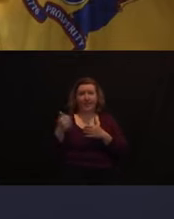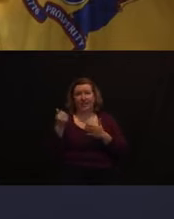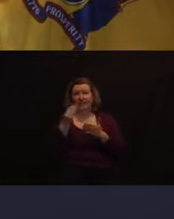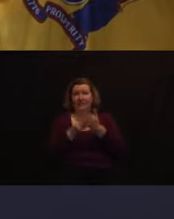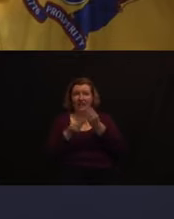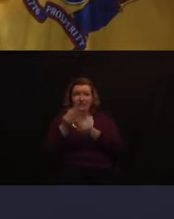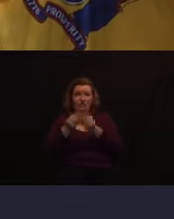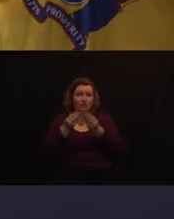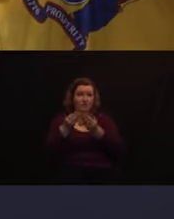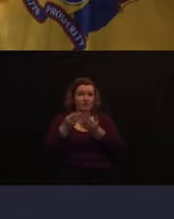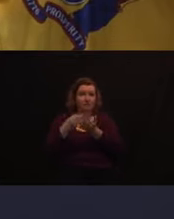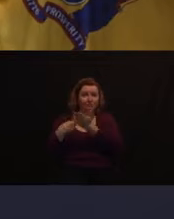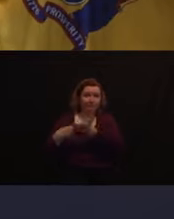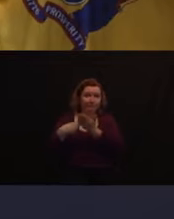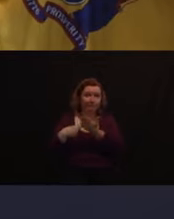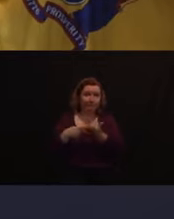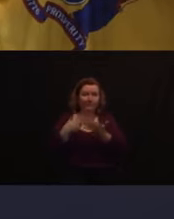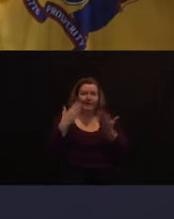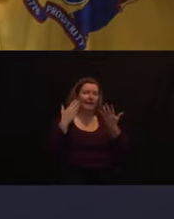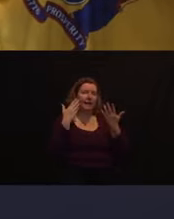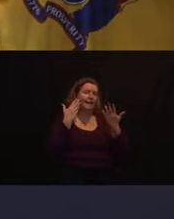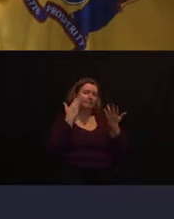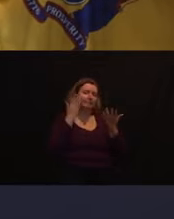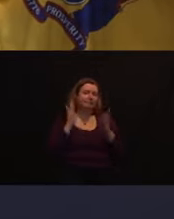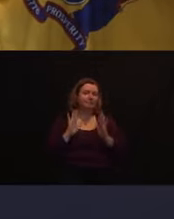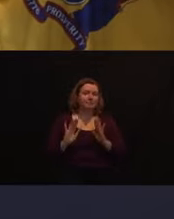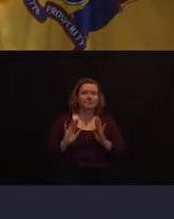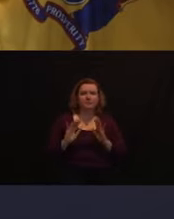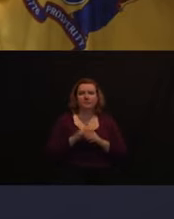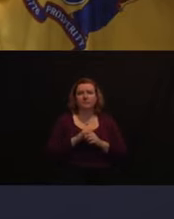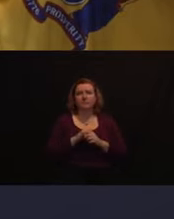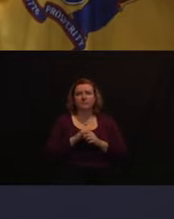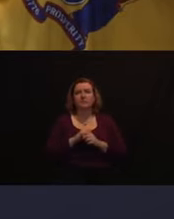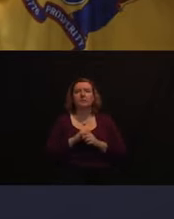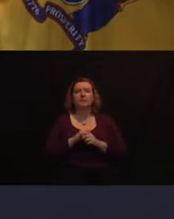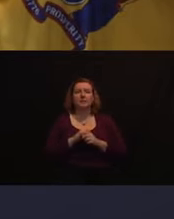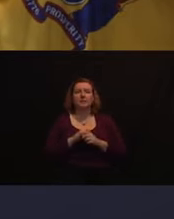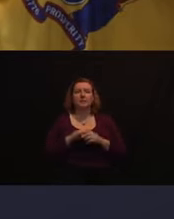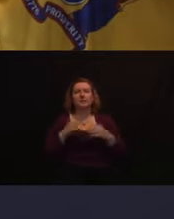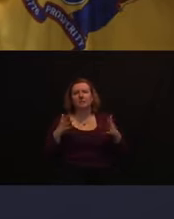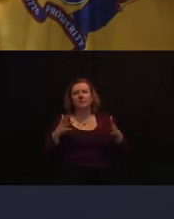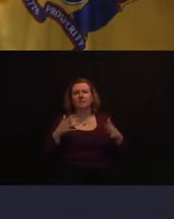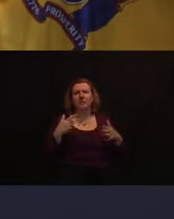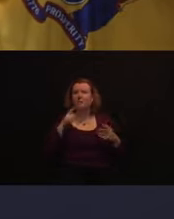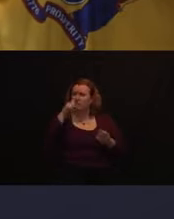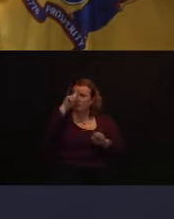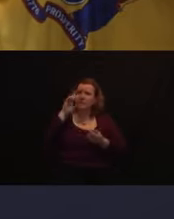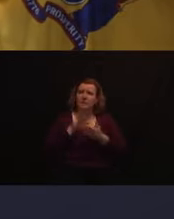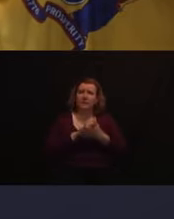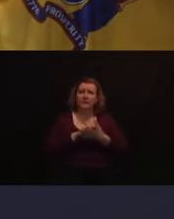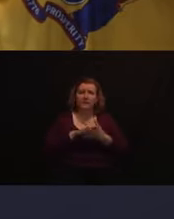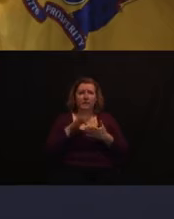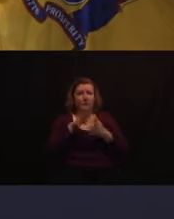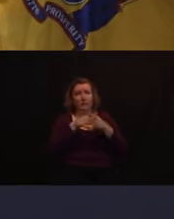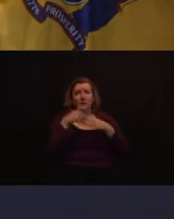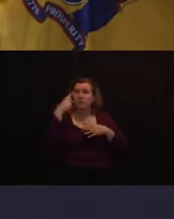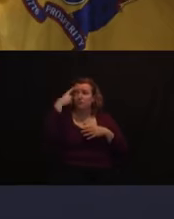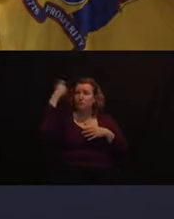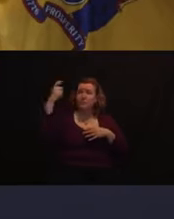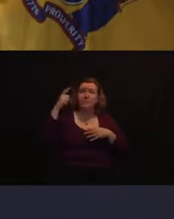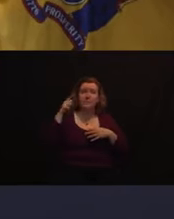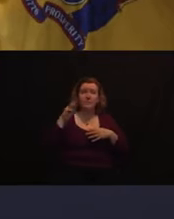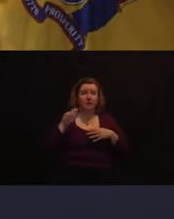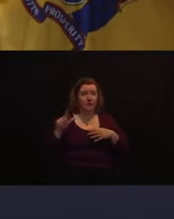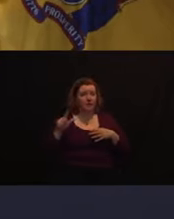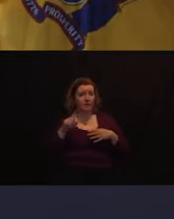relates to us. Having said that, I still am a believer in this thing. I'm not sure if I